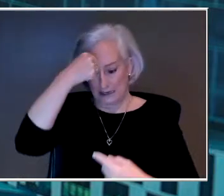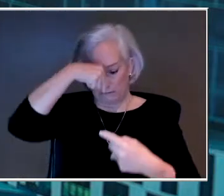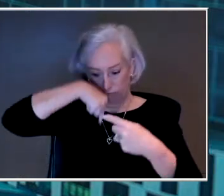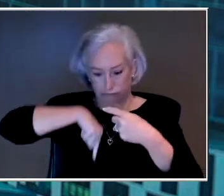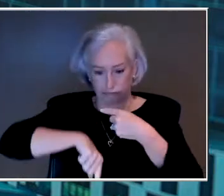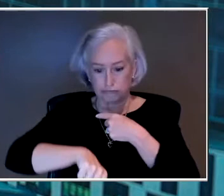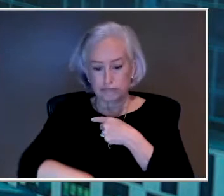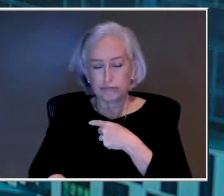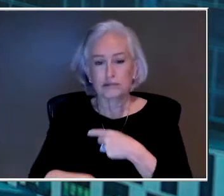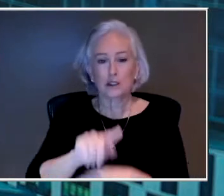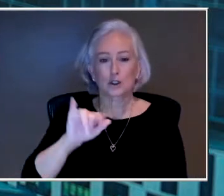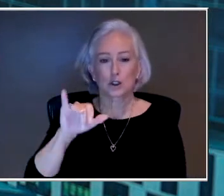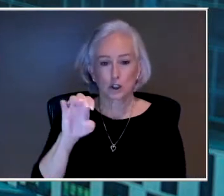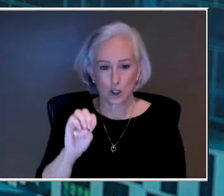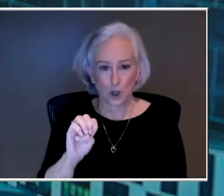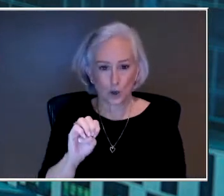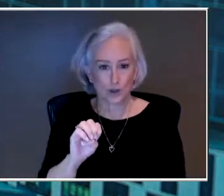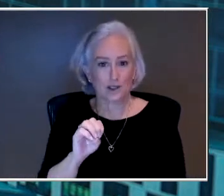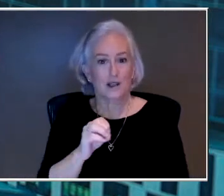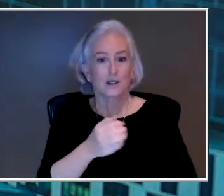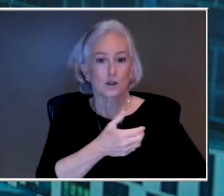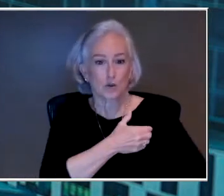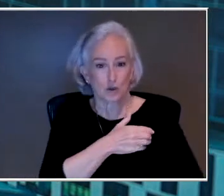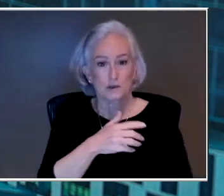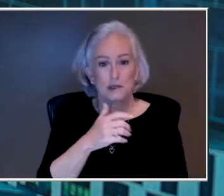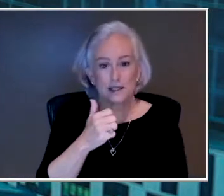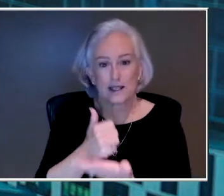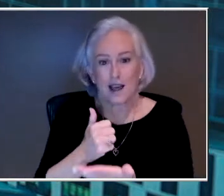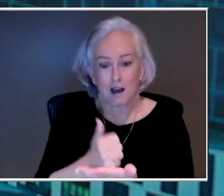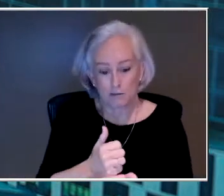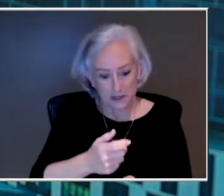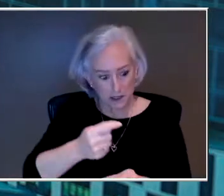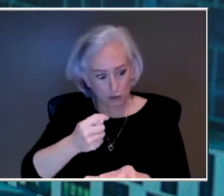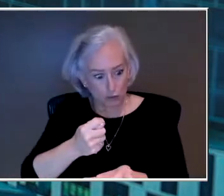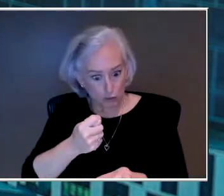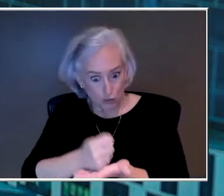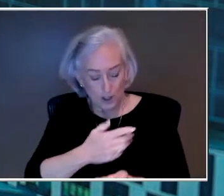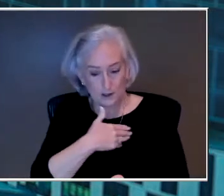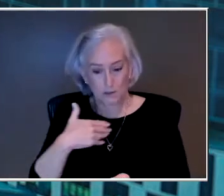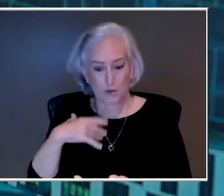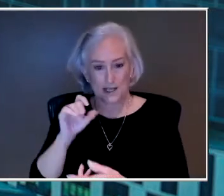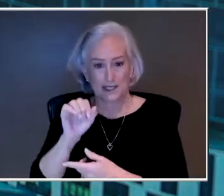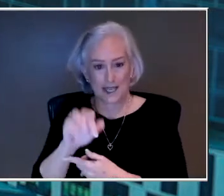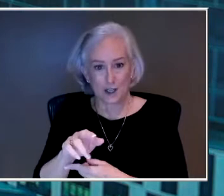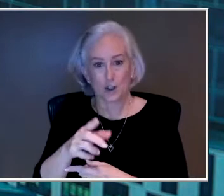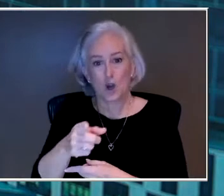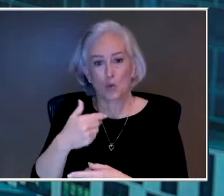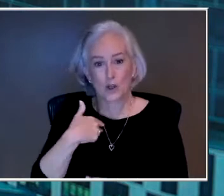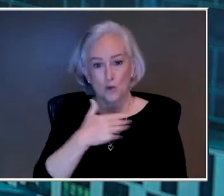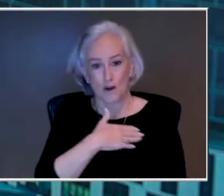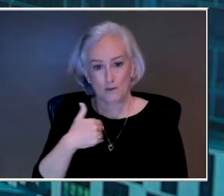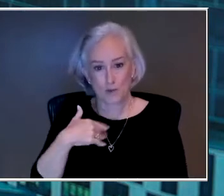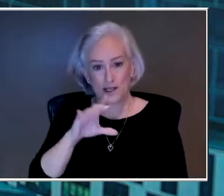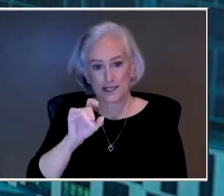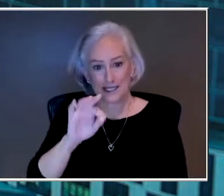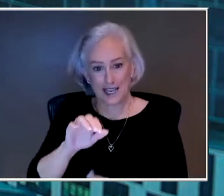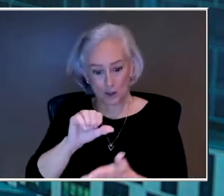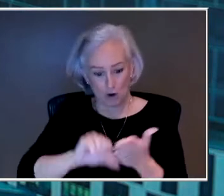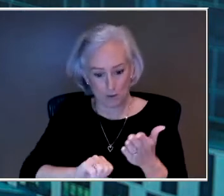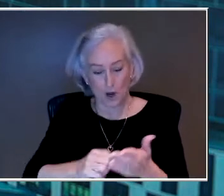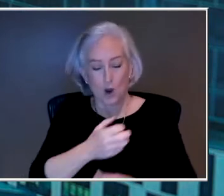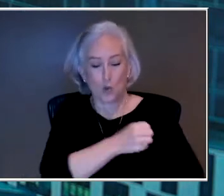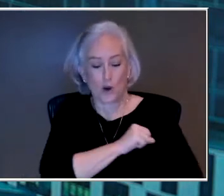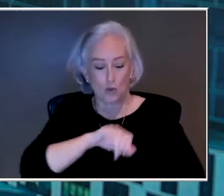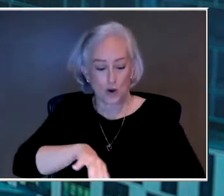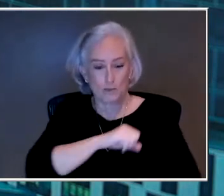cancers, and helps us understand treatments for them. And so when you're doing your breast cancer operation, we commonly remove lymph nodes. And